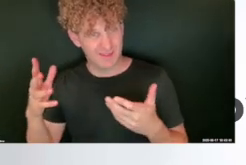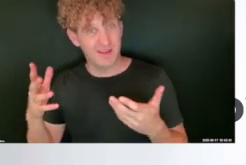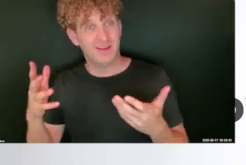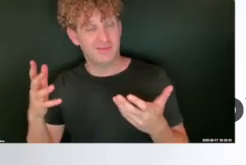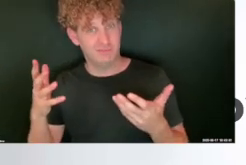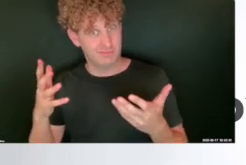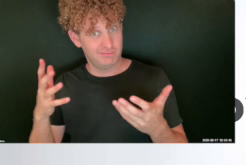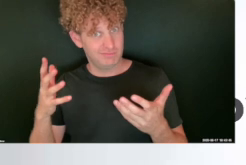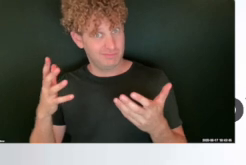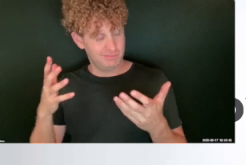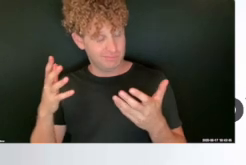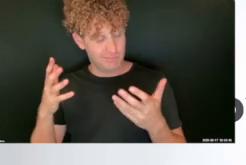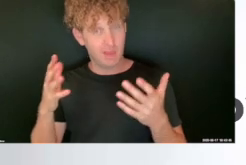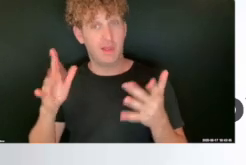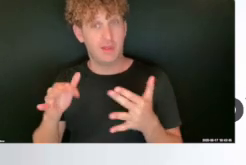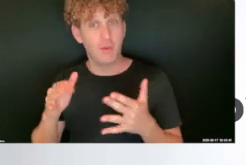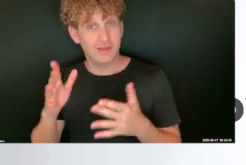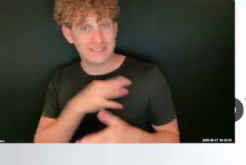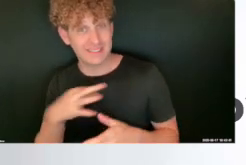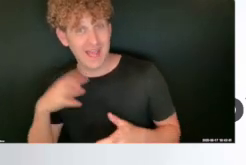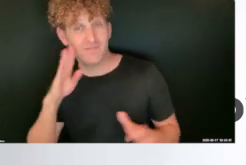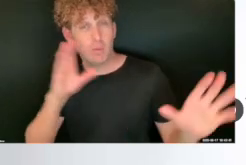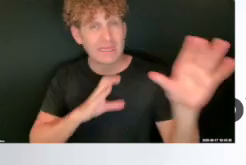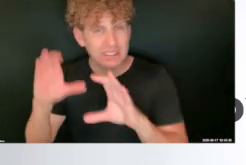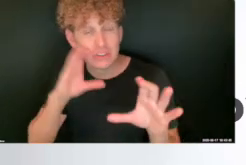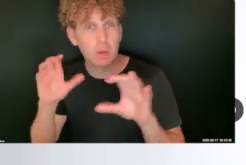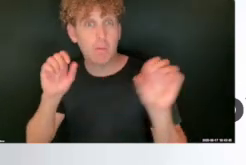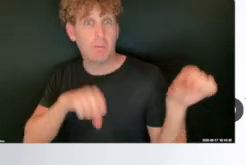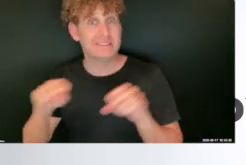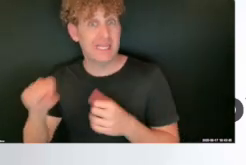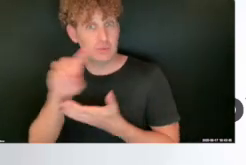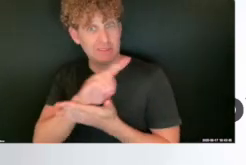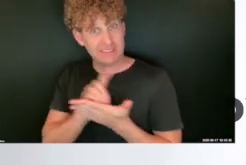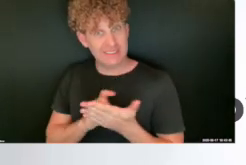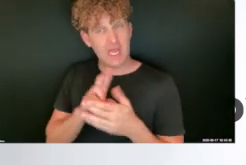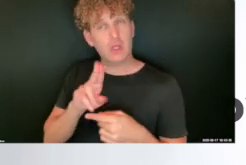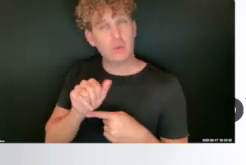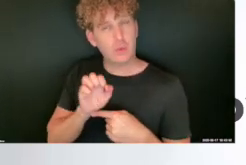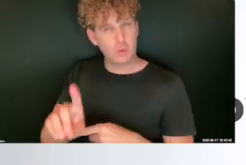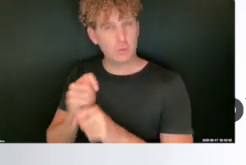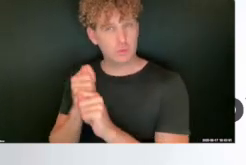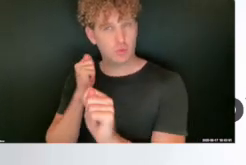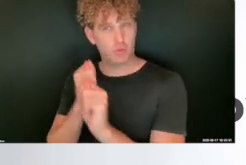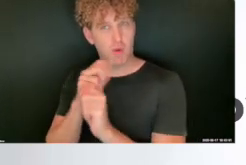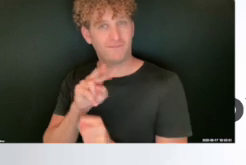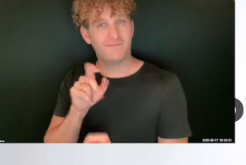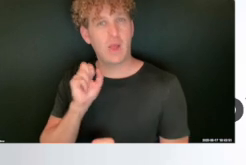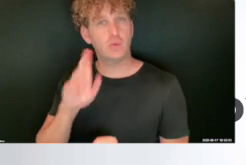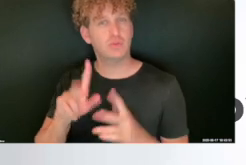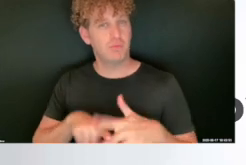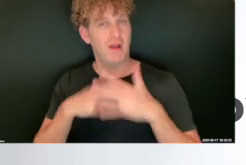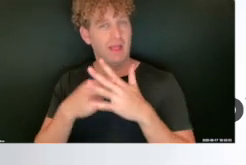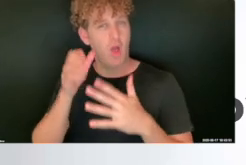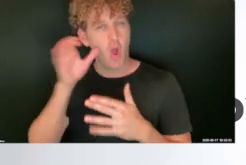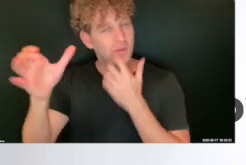the broad portfolio of creative, innovative solutions already in ISEF. Staff did hold a work group meeting on